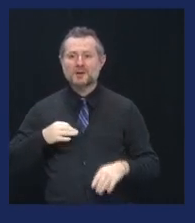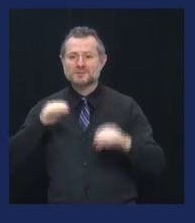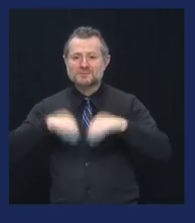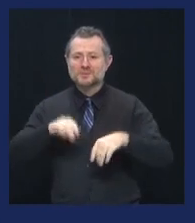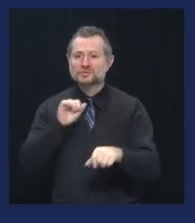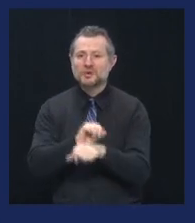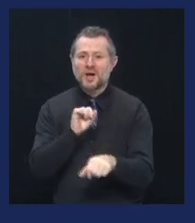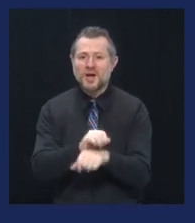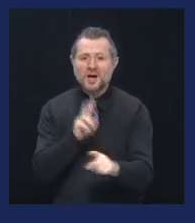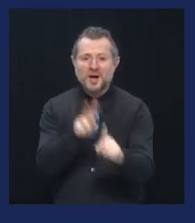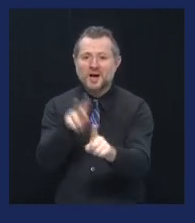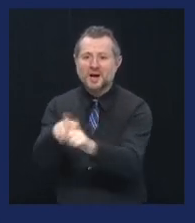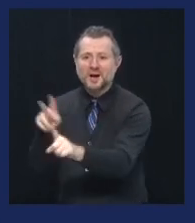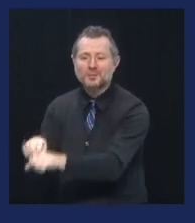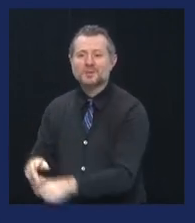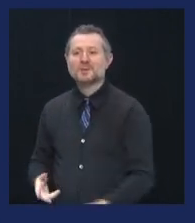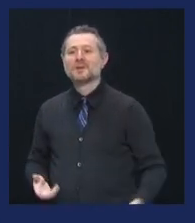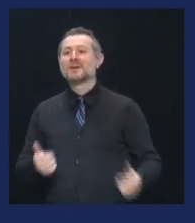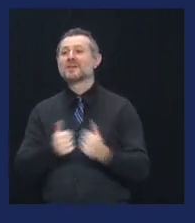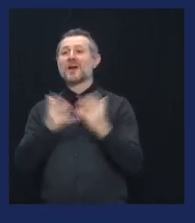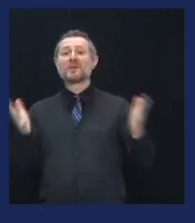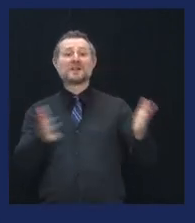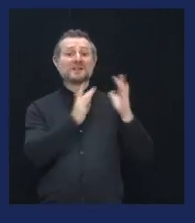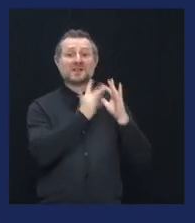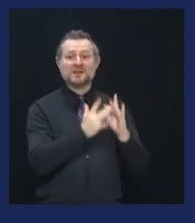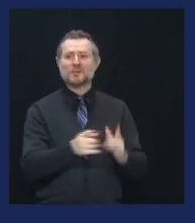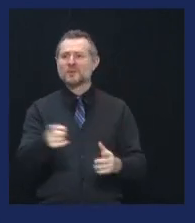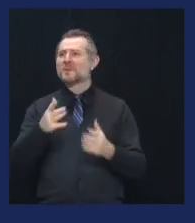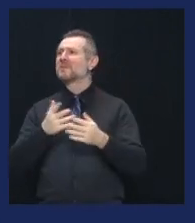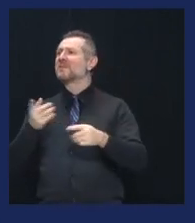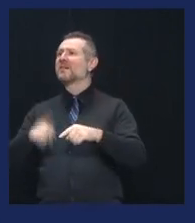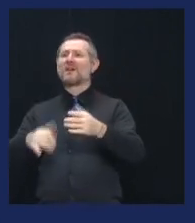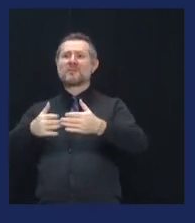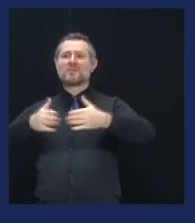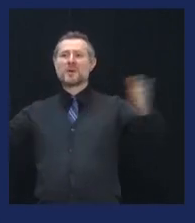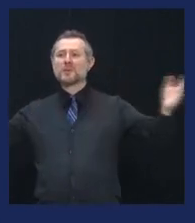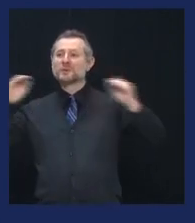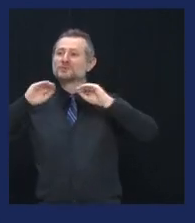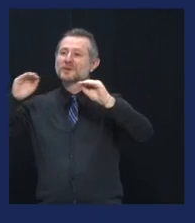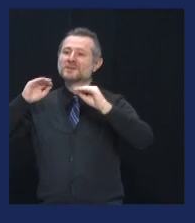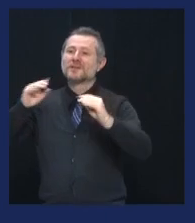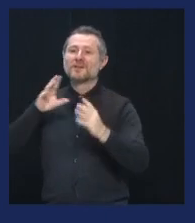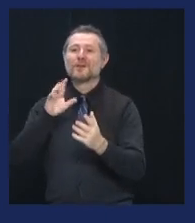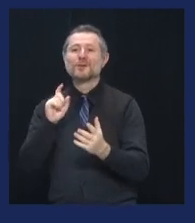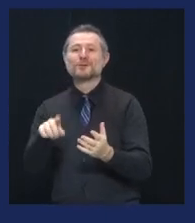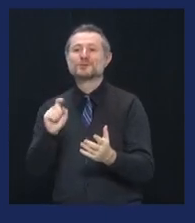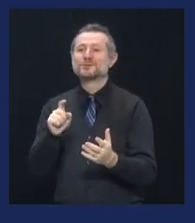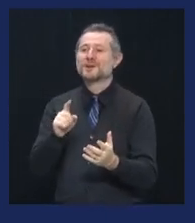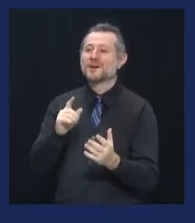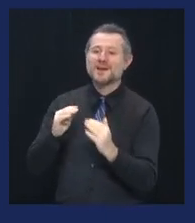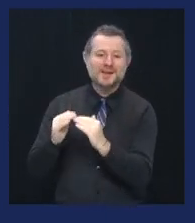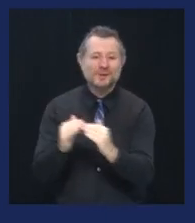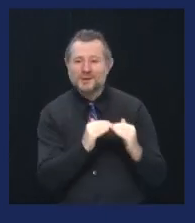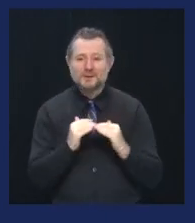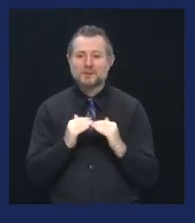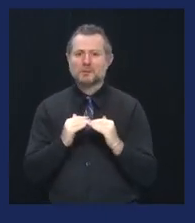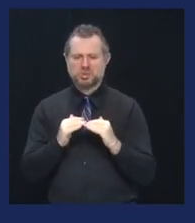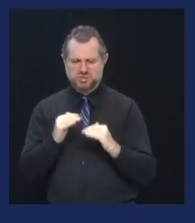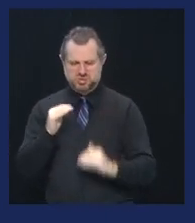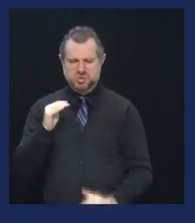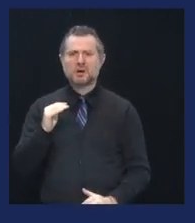public education system that was supposed to be the great equalizer becomes the great divider. In this